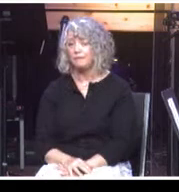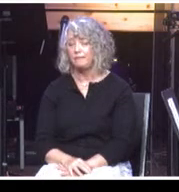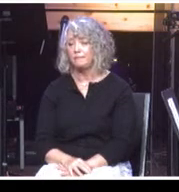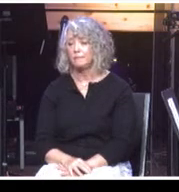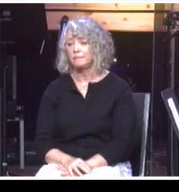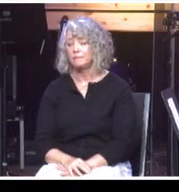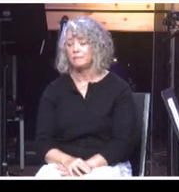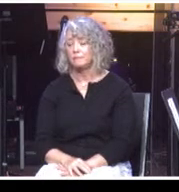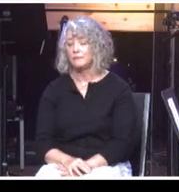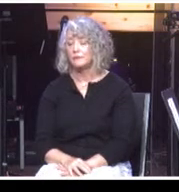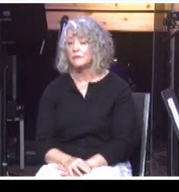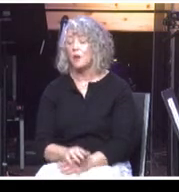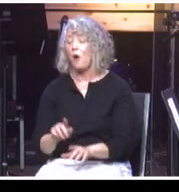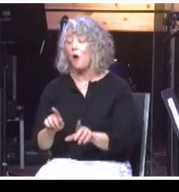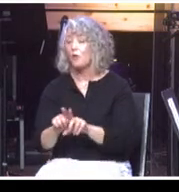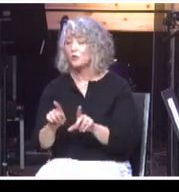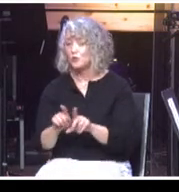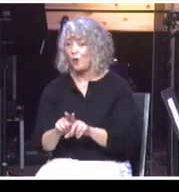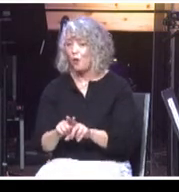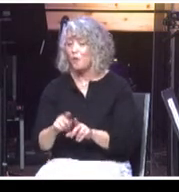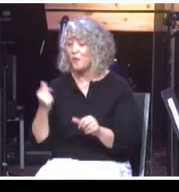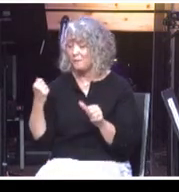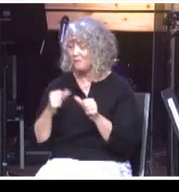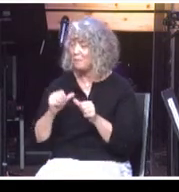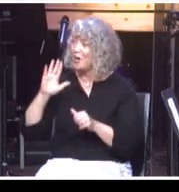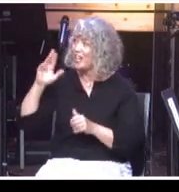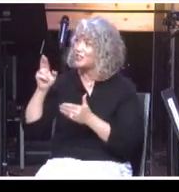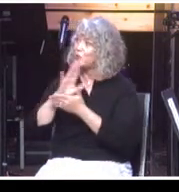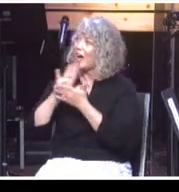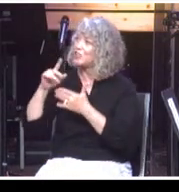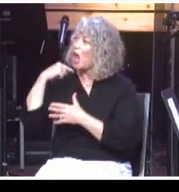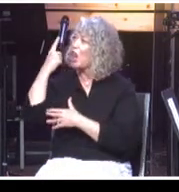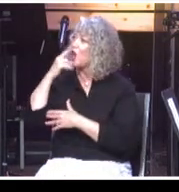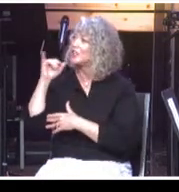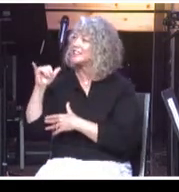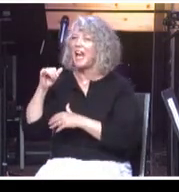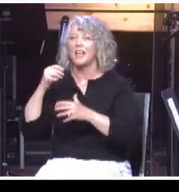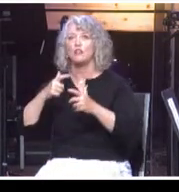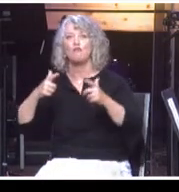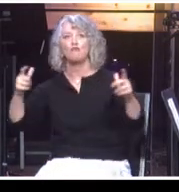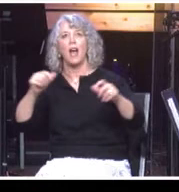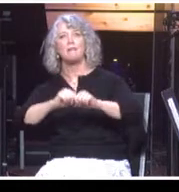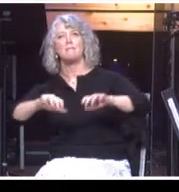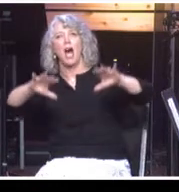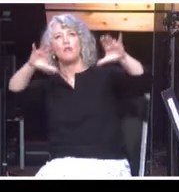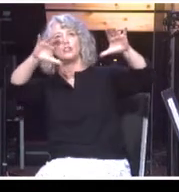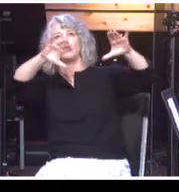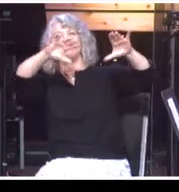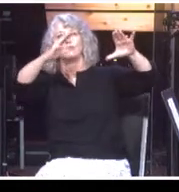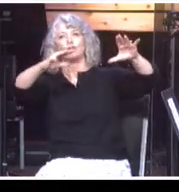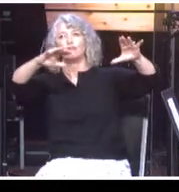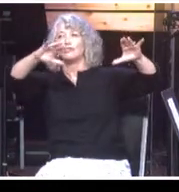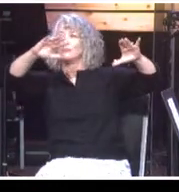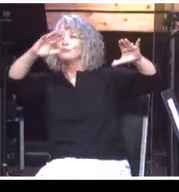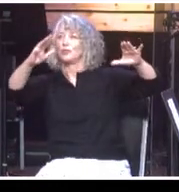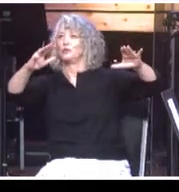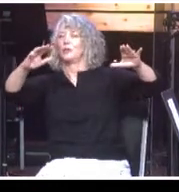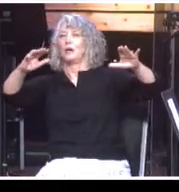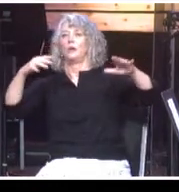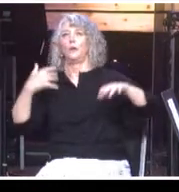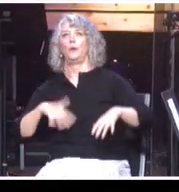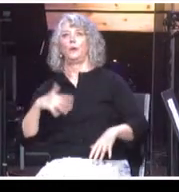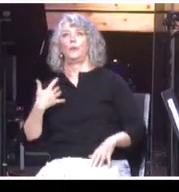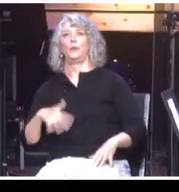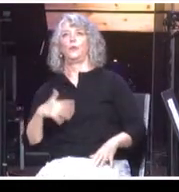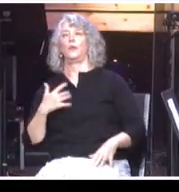And let's not forget that also His righteousness is like the great mountains. In other words, God